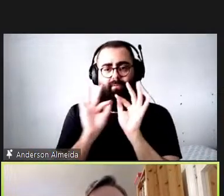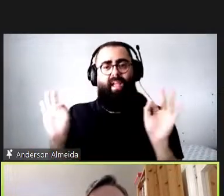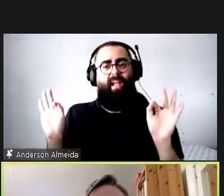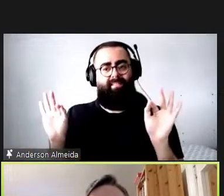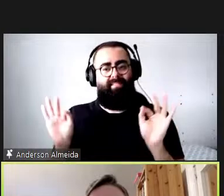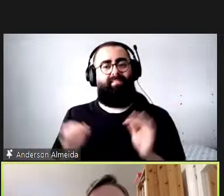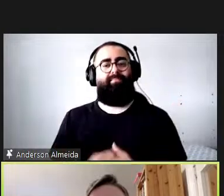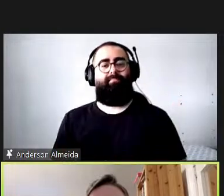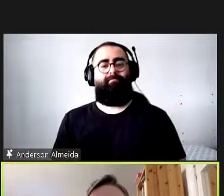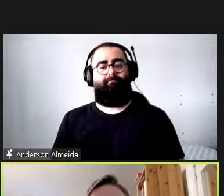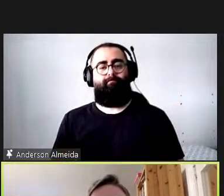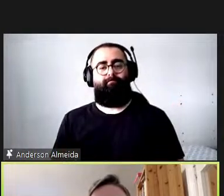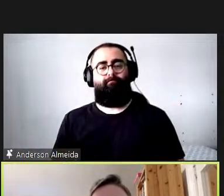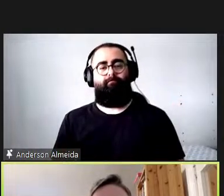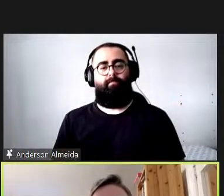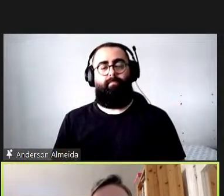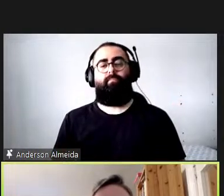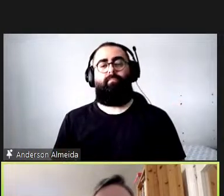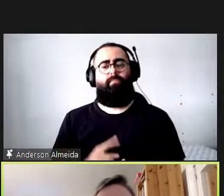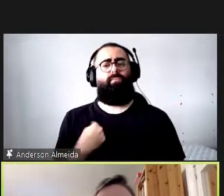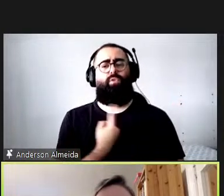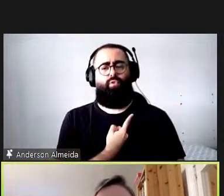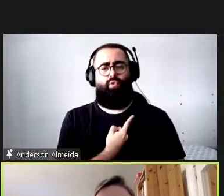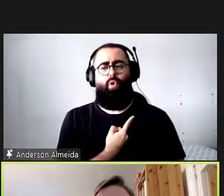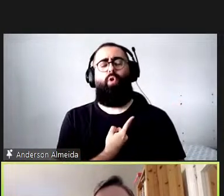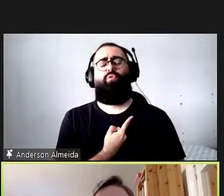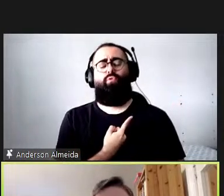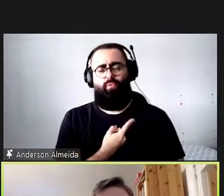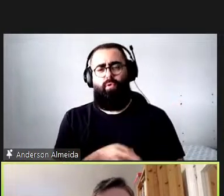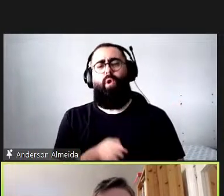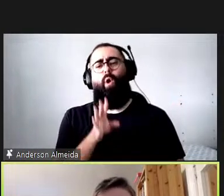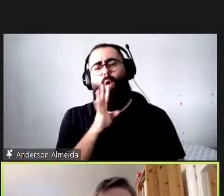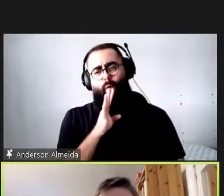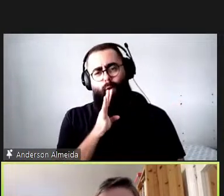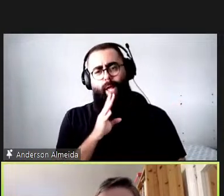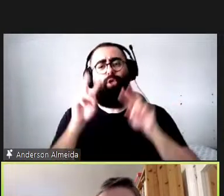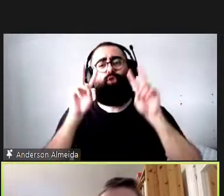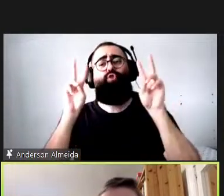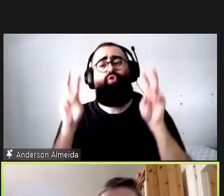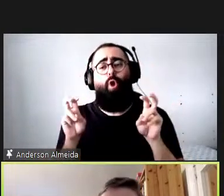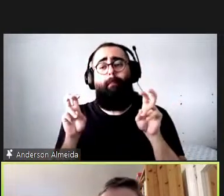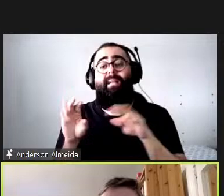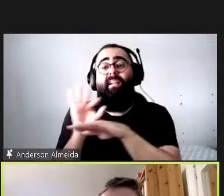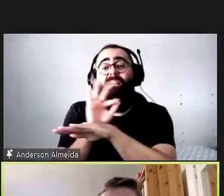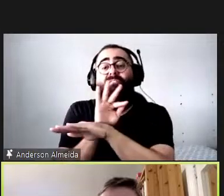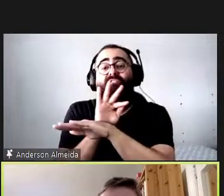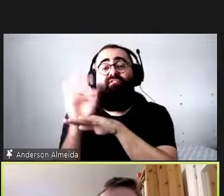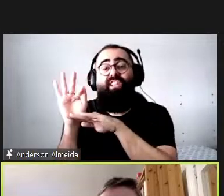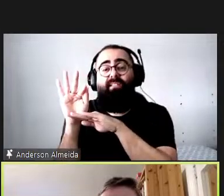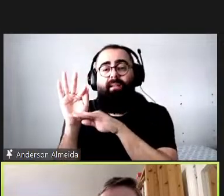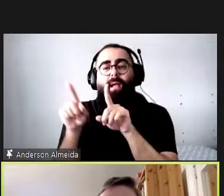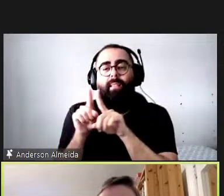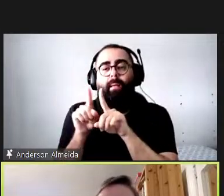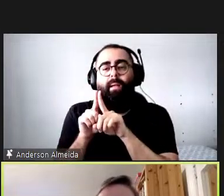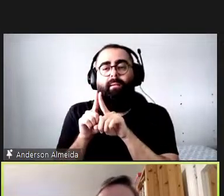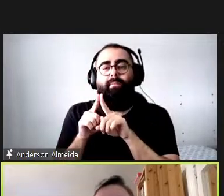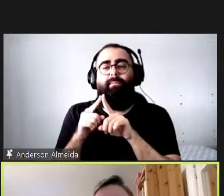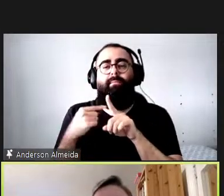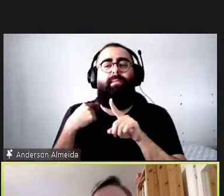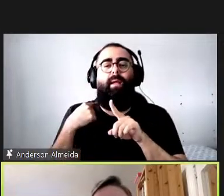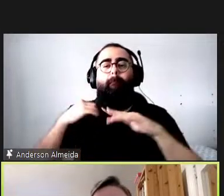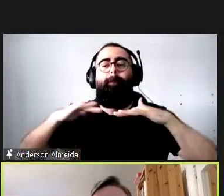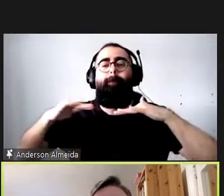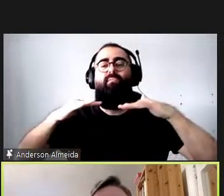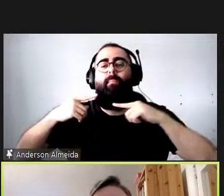By now, we know quite a bit about the physics and the physiology of speech, and about